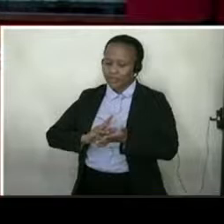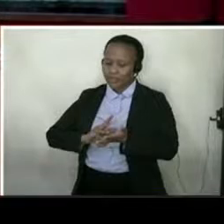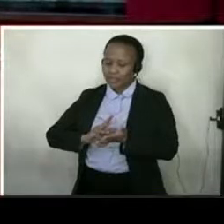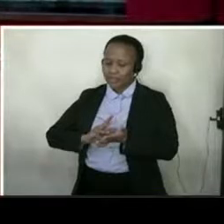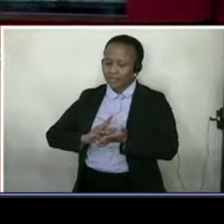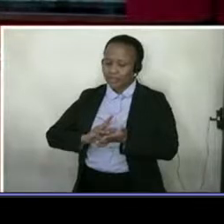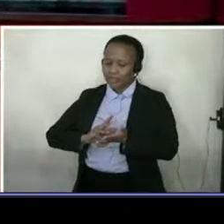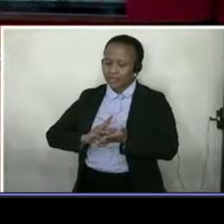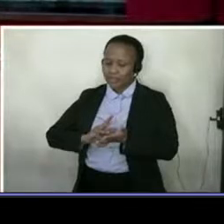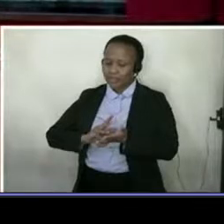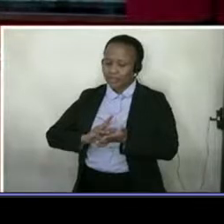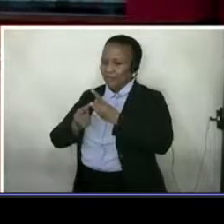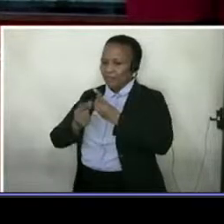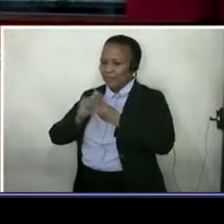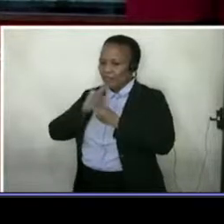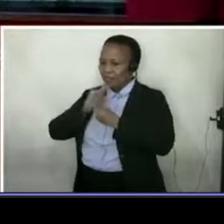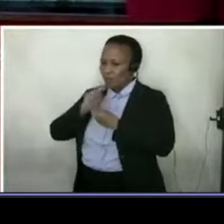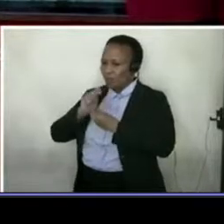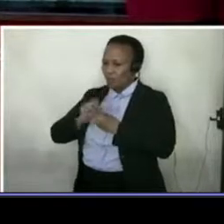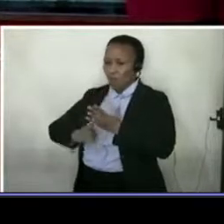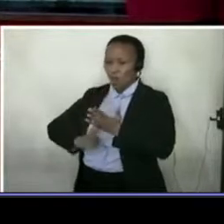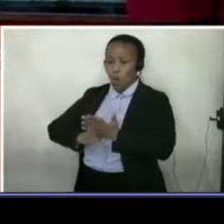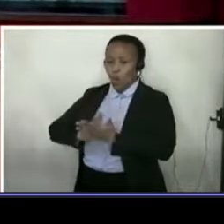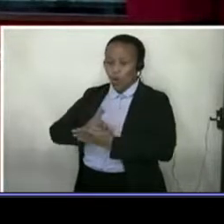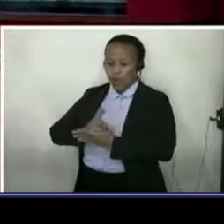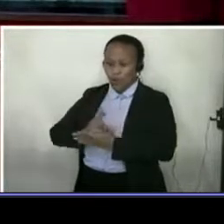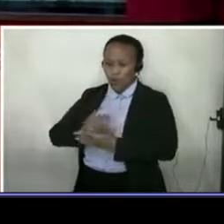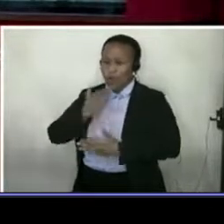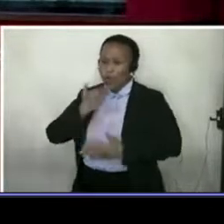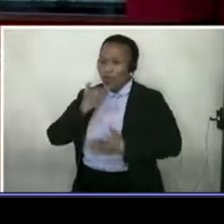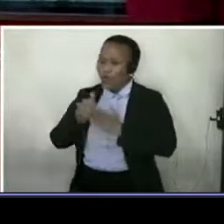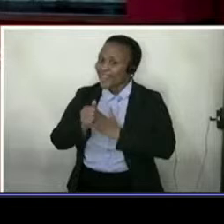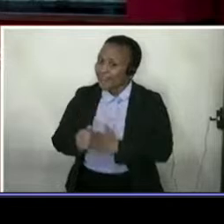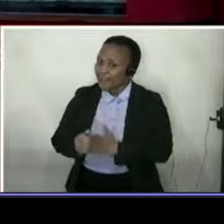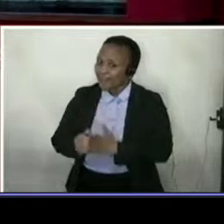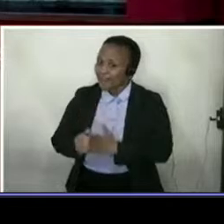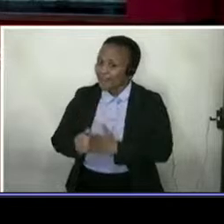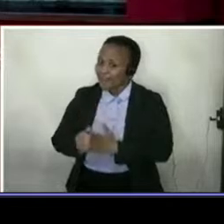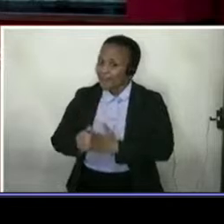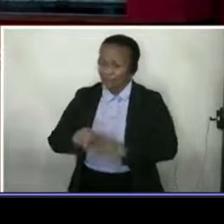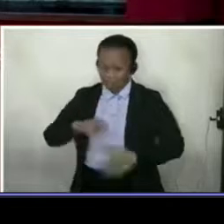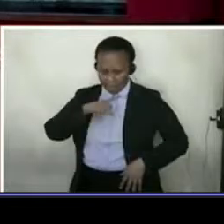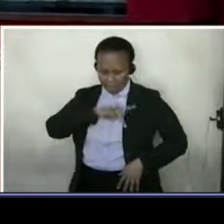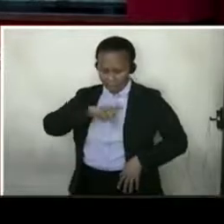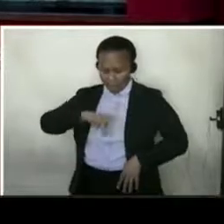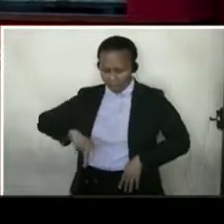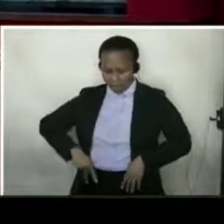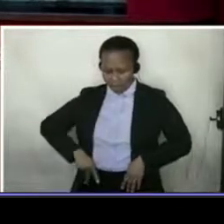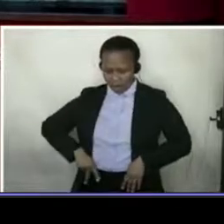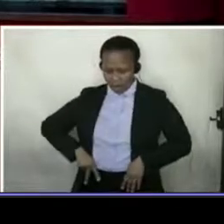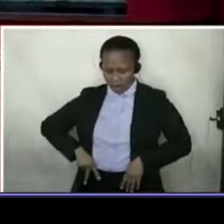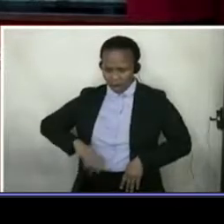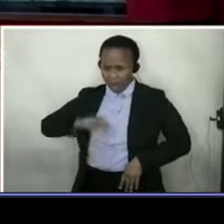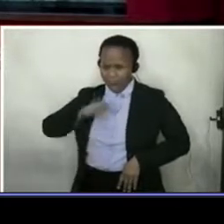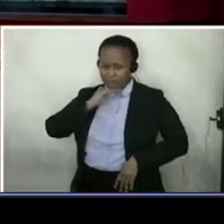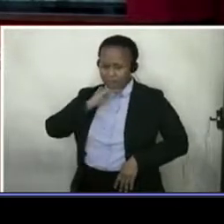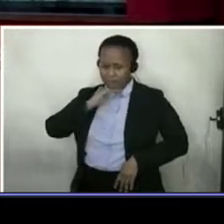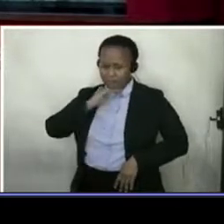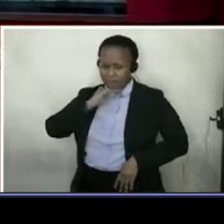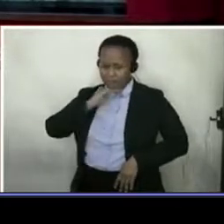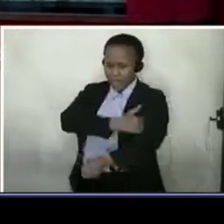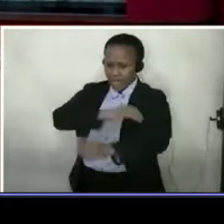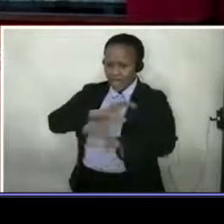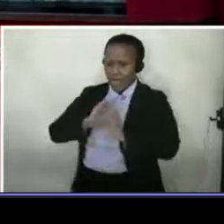honestly, who's the captain of the ship? Does the Premier have no authority at all? This is the